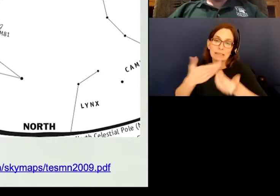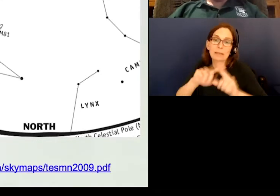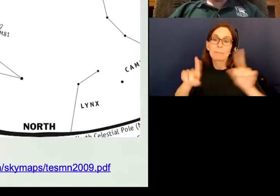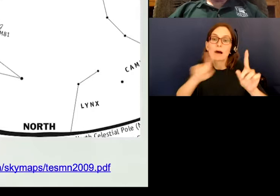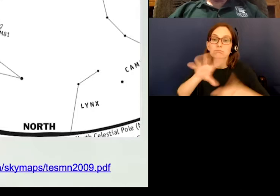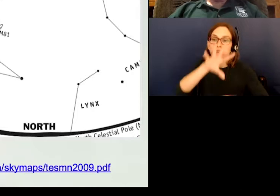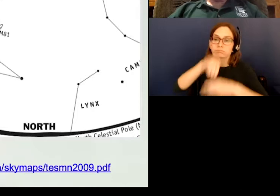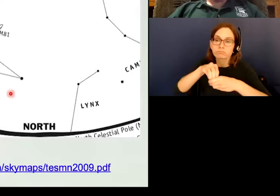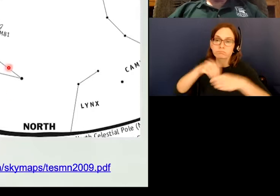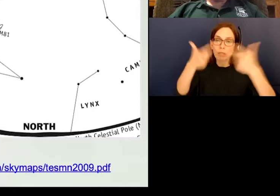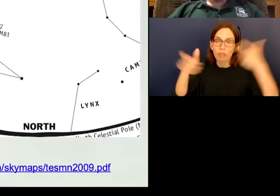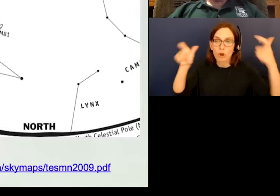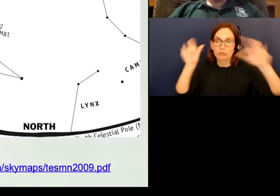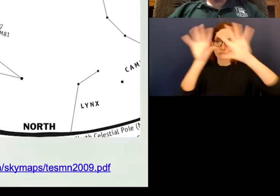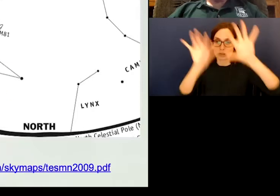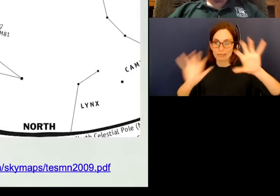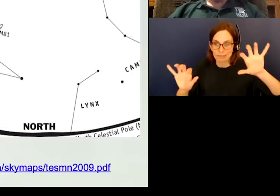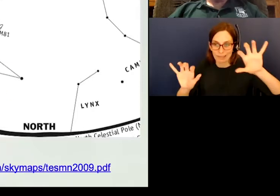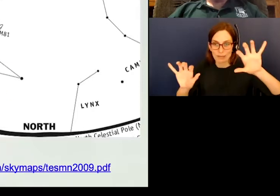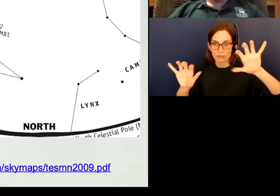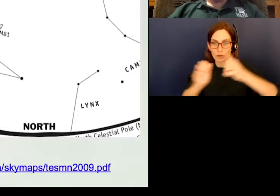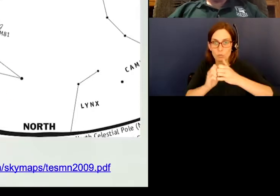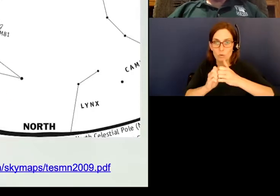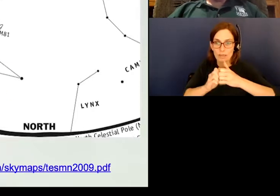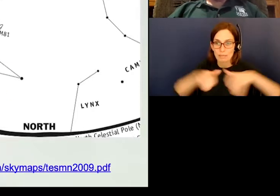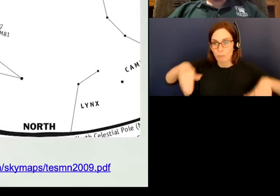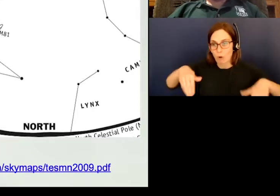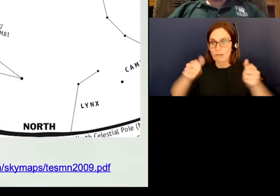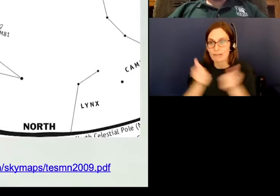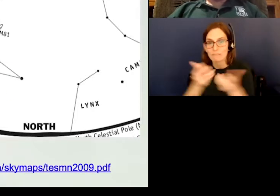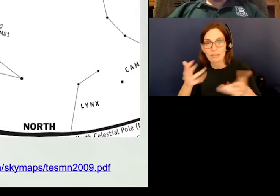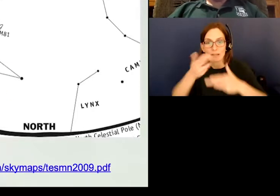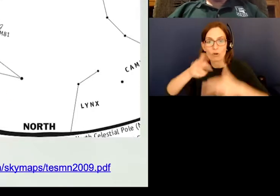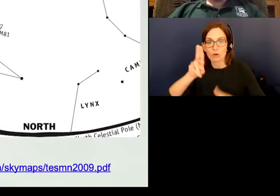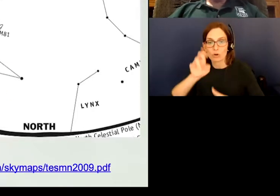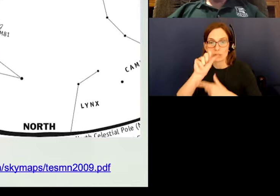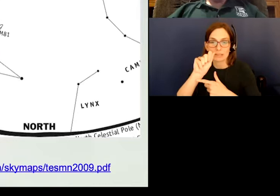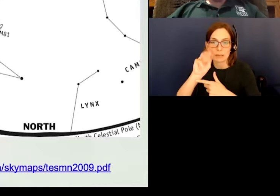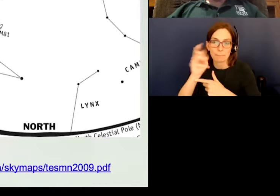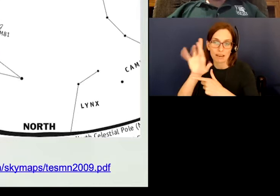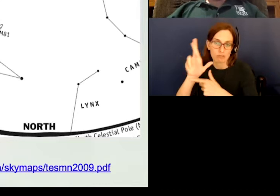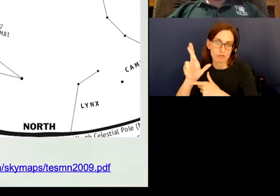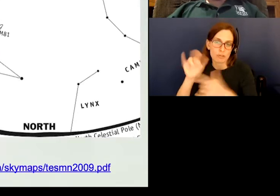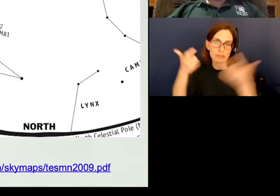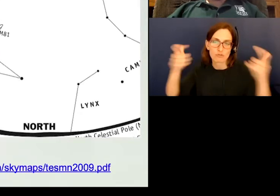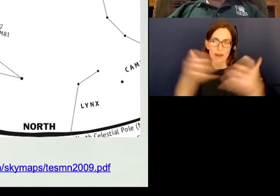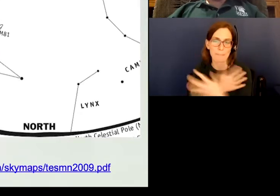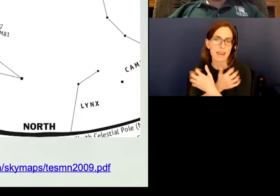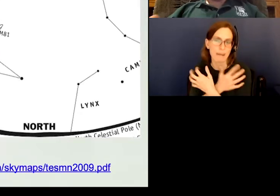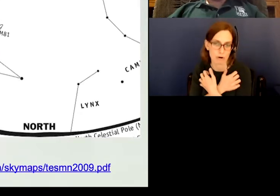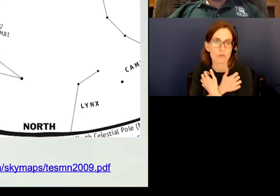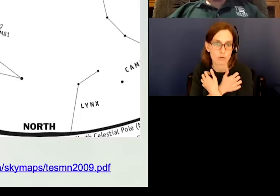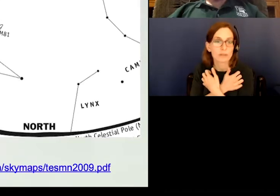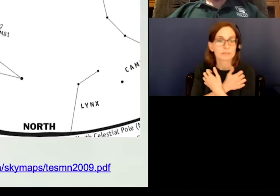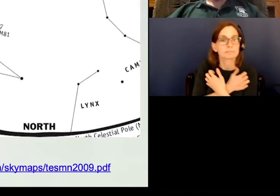part of a much larger constellation with paws and everything called Ursa Major, the Great Bear. You may remember we've talked